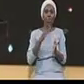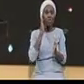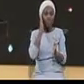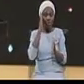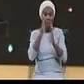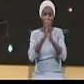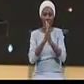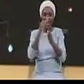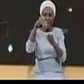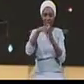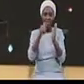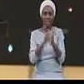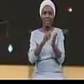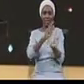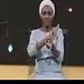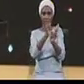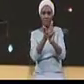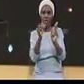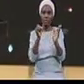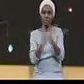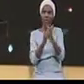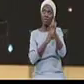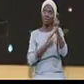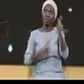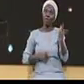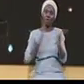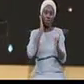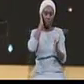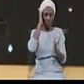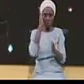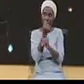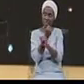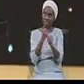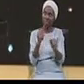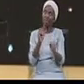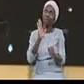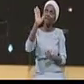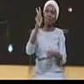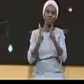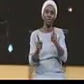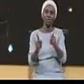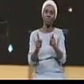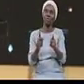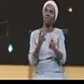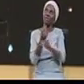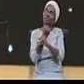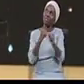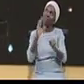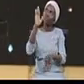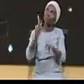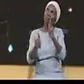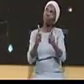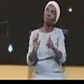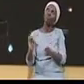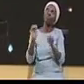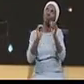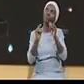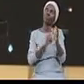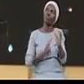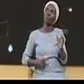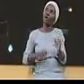repentance, that the Lord shall spare thy people. Spare thy people, O Lord, and give not thine inheritance to